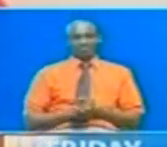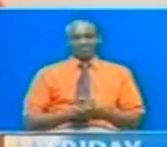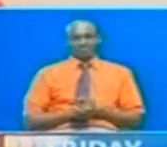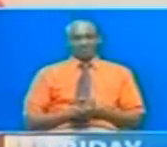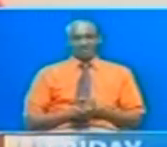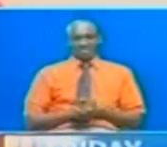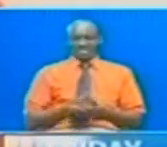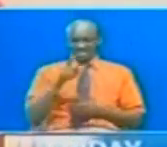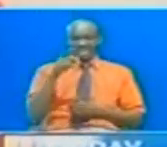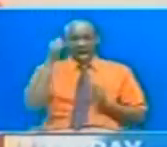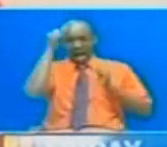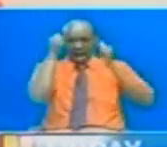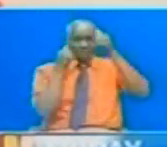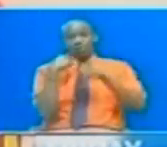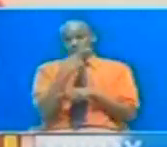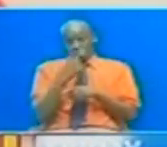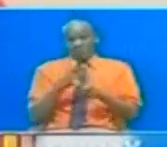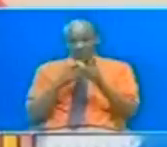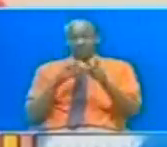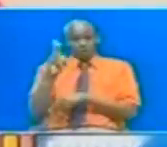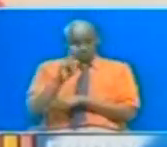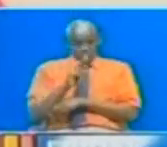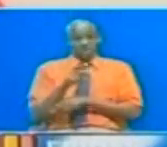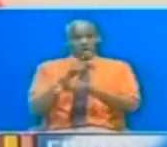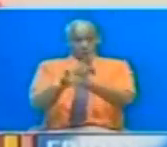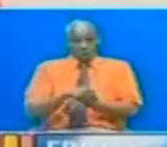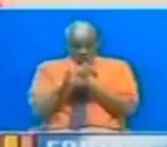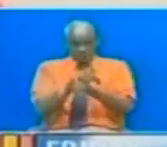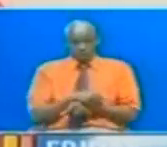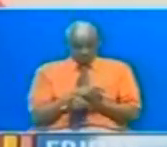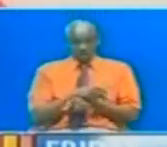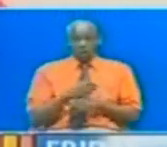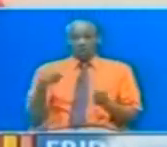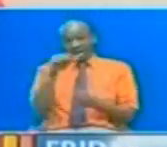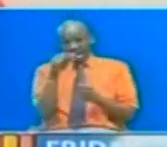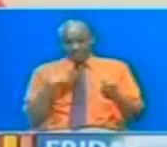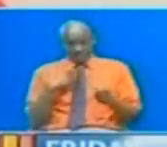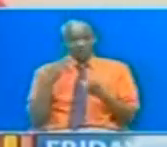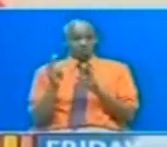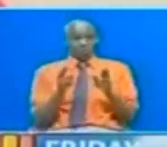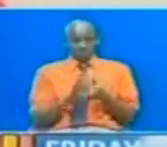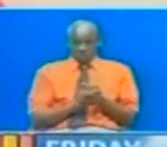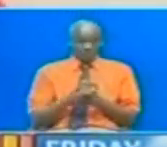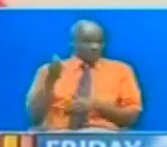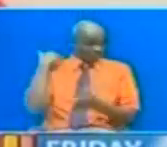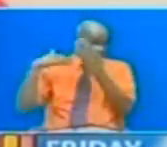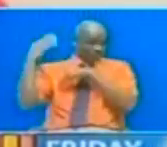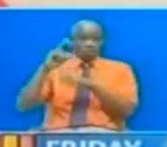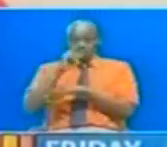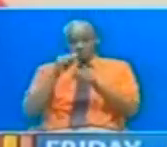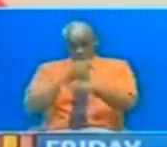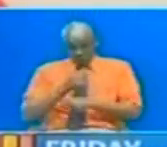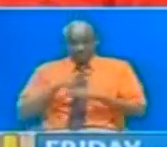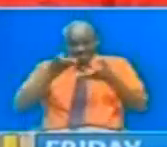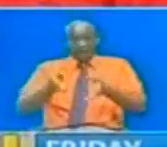part of the army that fights or uses armored vehicles in the mm-hmm. modern society, or mm-hmm. in the past they were using